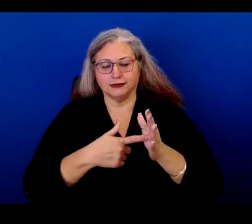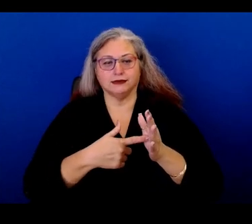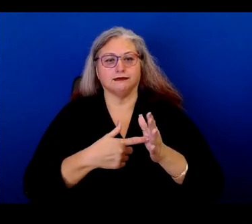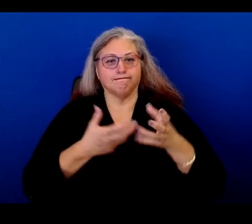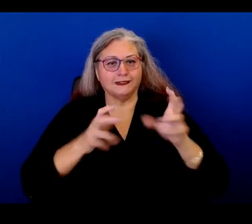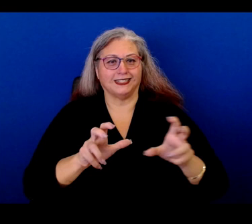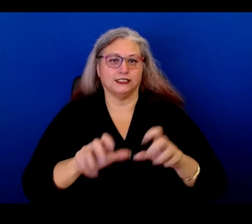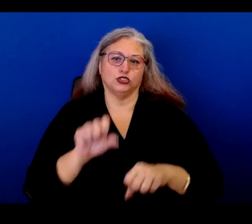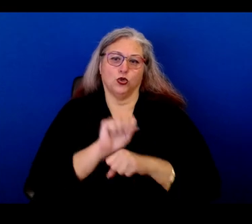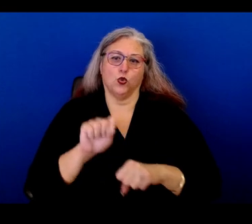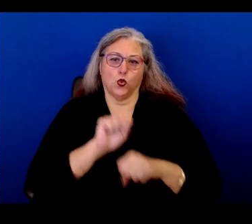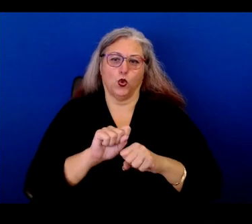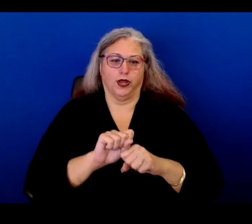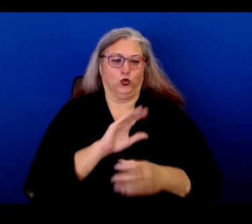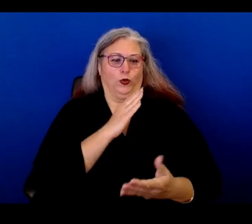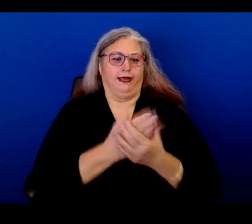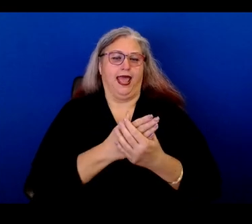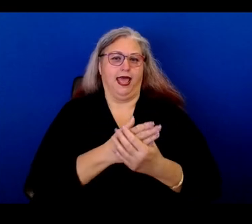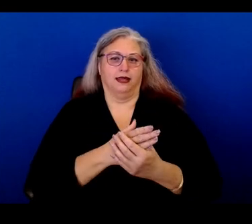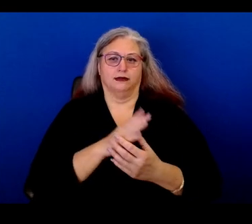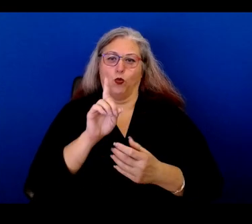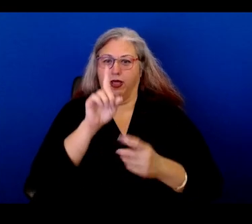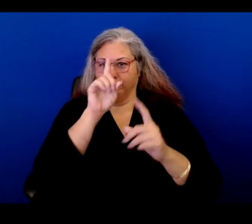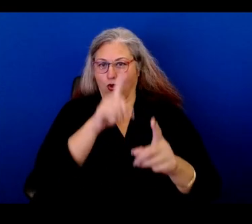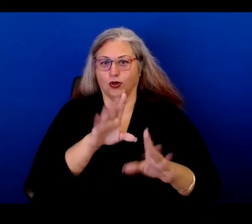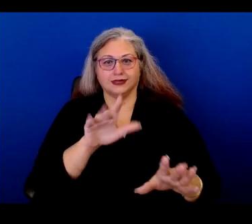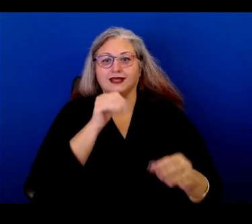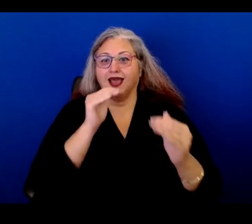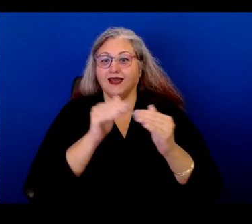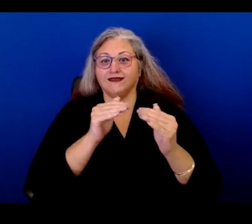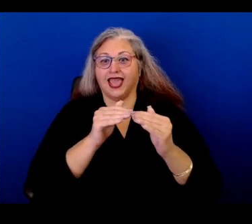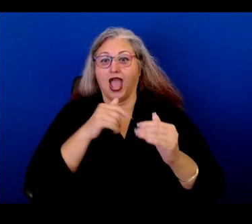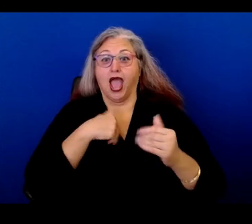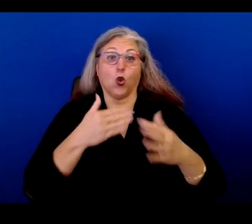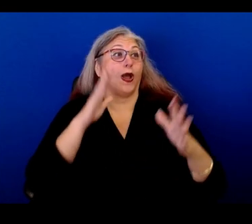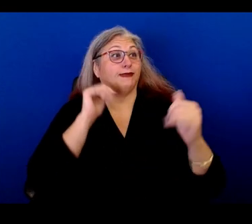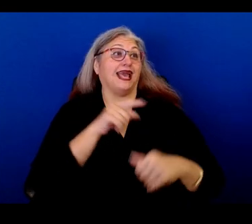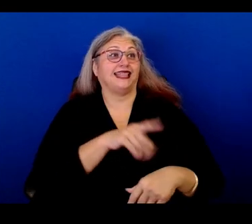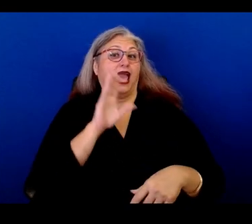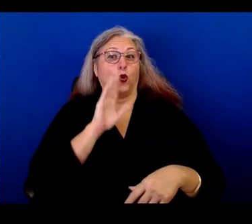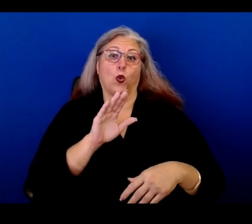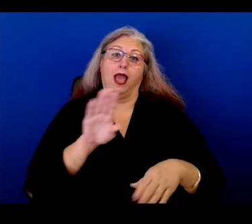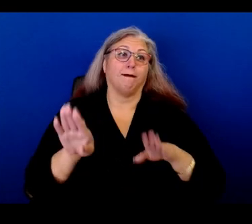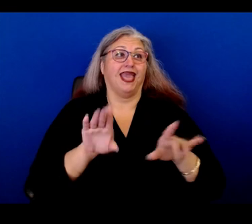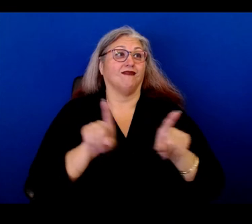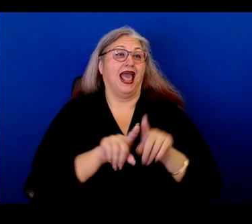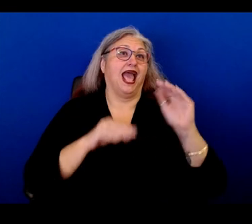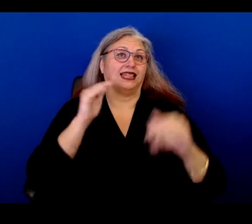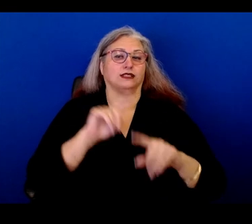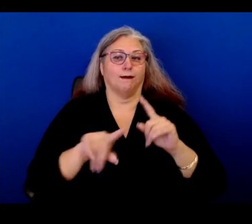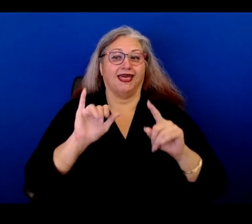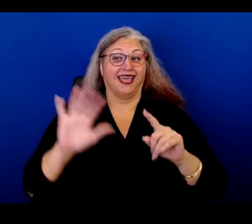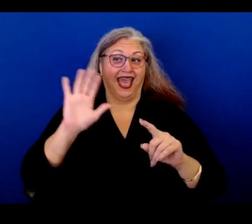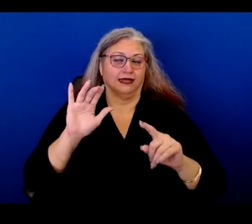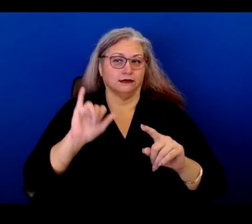work to get to where I wanted to be. You know, it wasn't fair for me to just expect them to act like adults, but yet that was what I